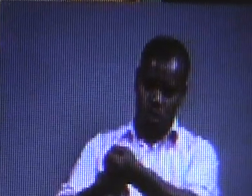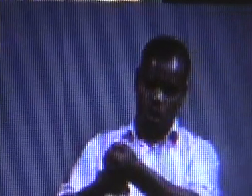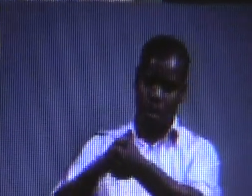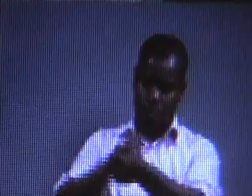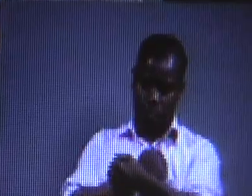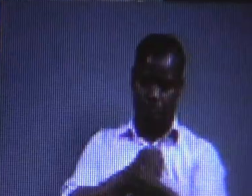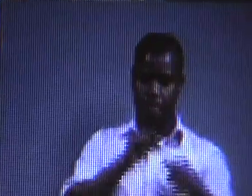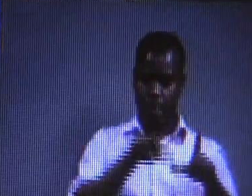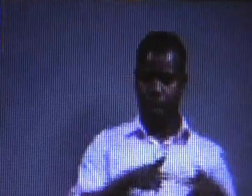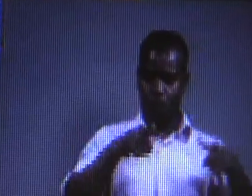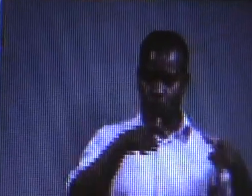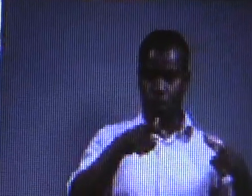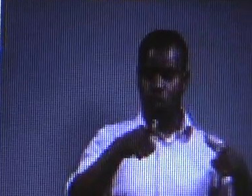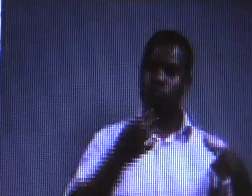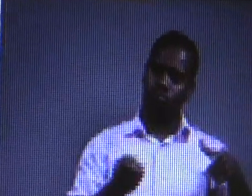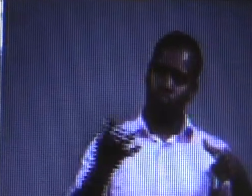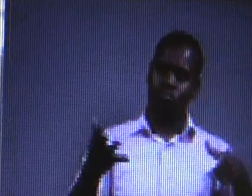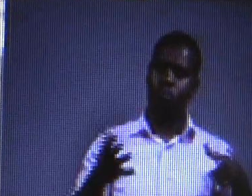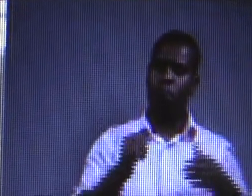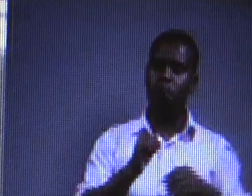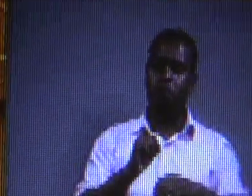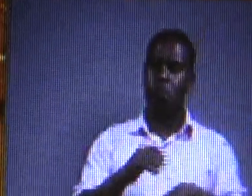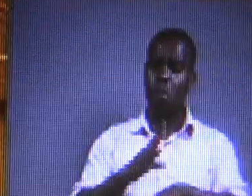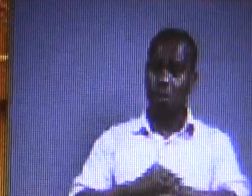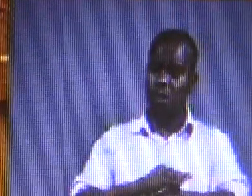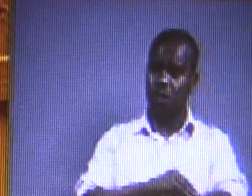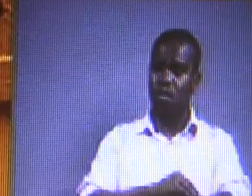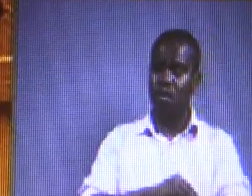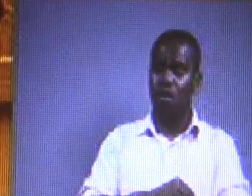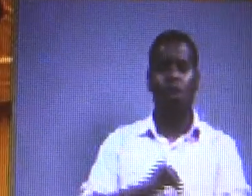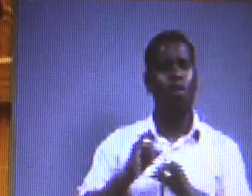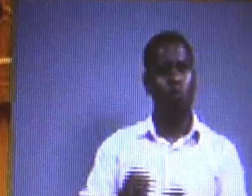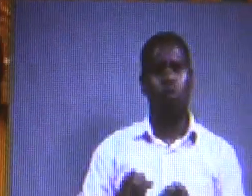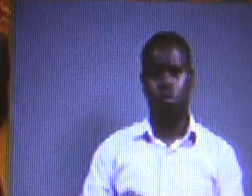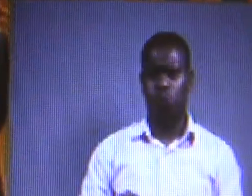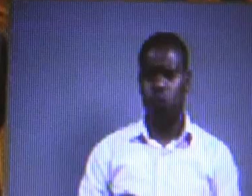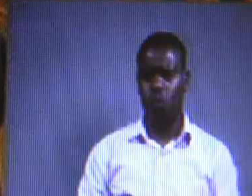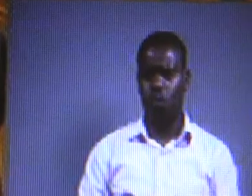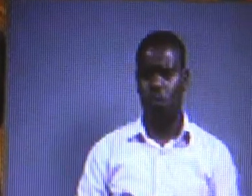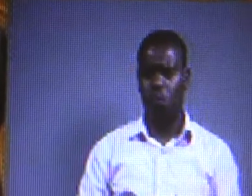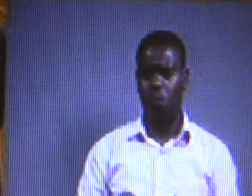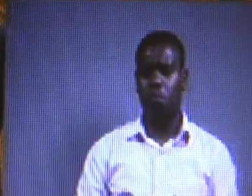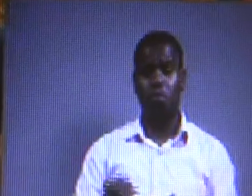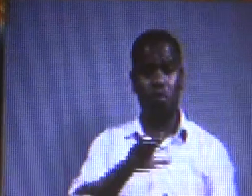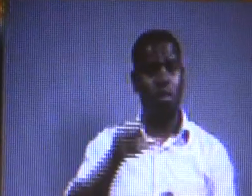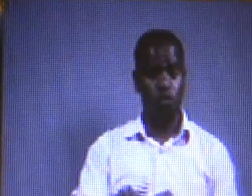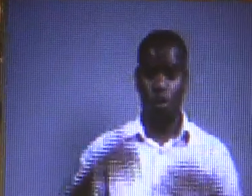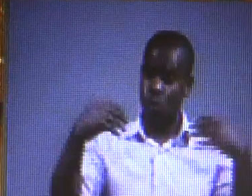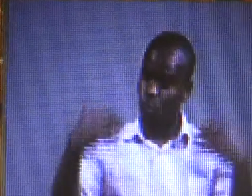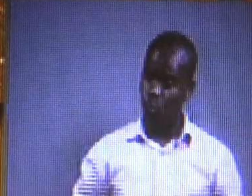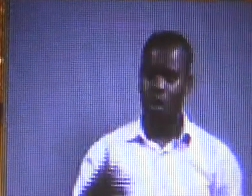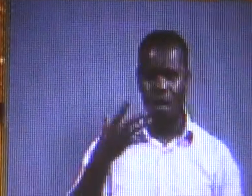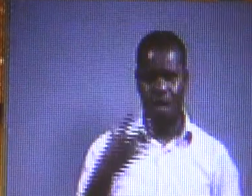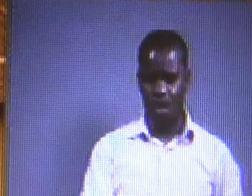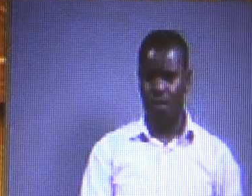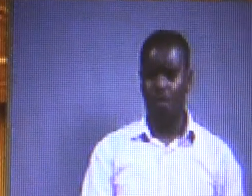who do not have a voice. Cancer is the greatest pandemic this country is facing. And